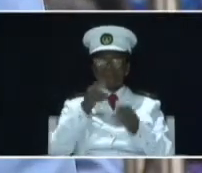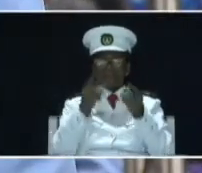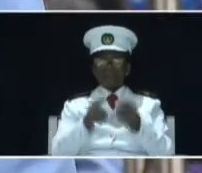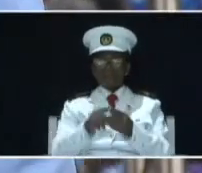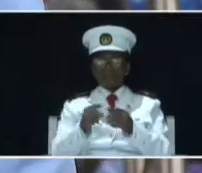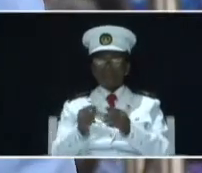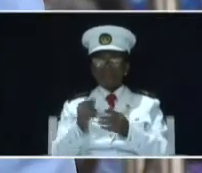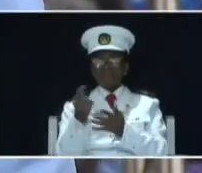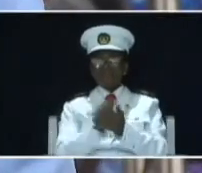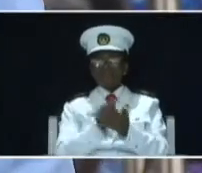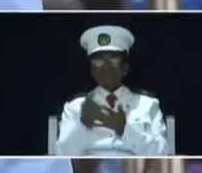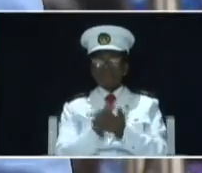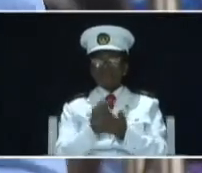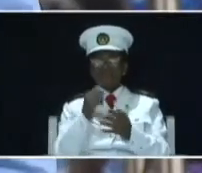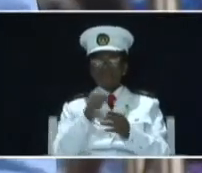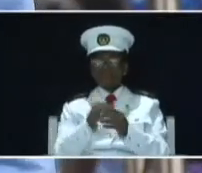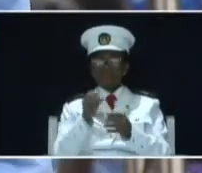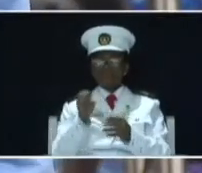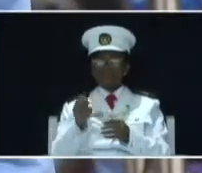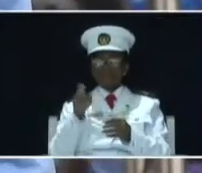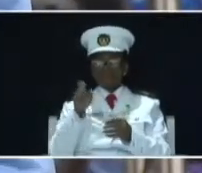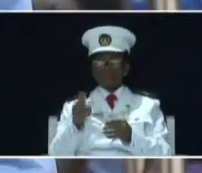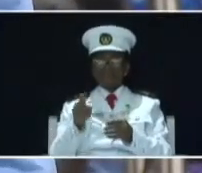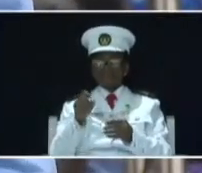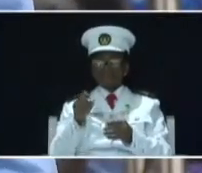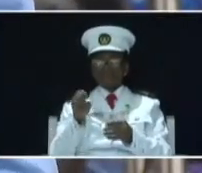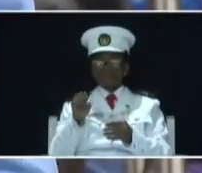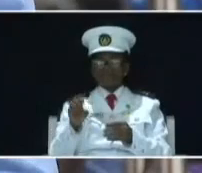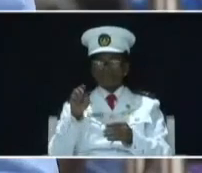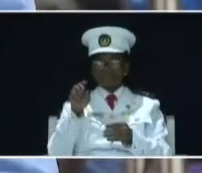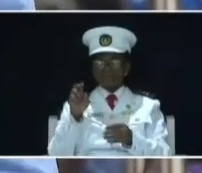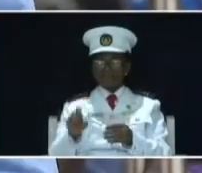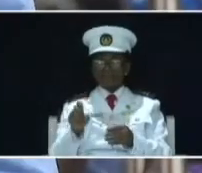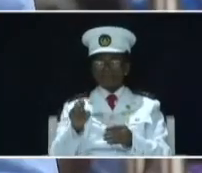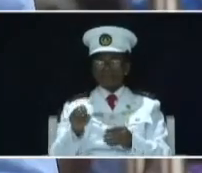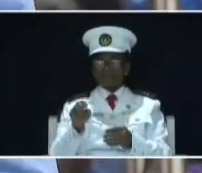3, if you read it from verse 8 to 10,